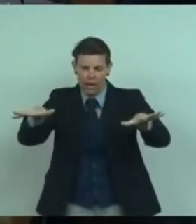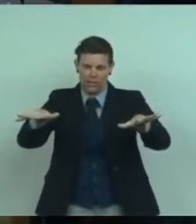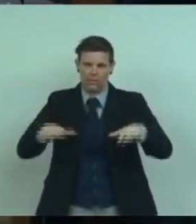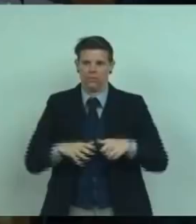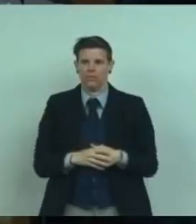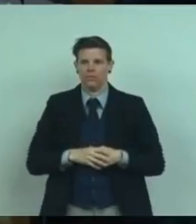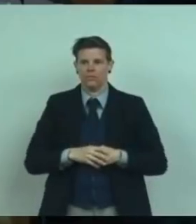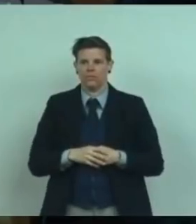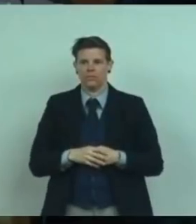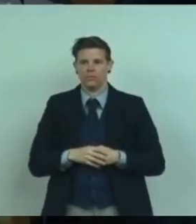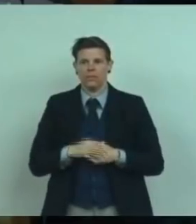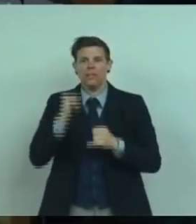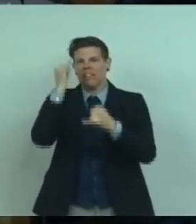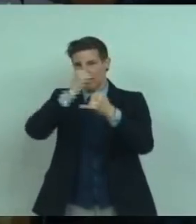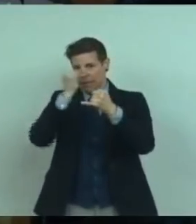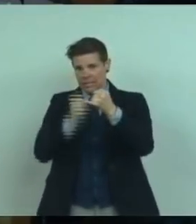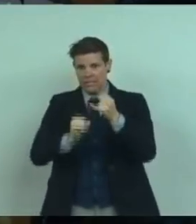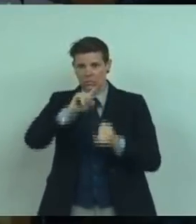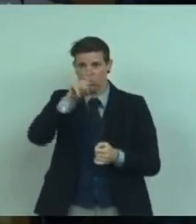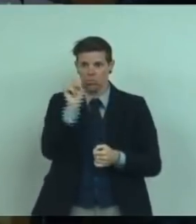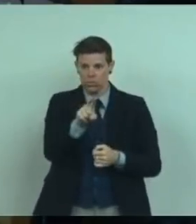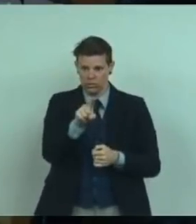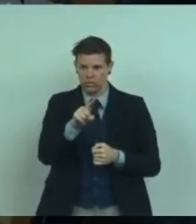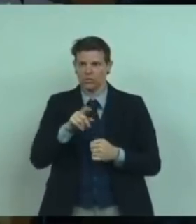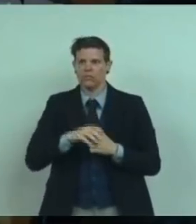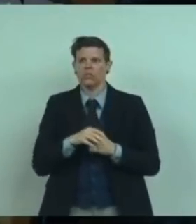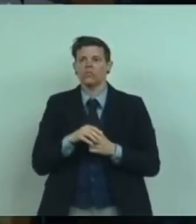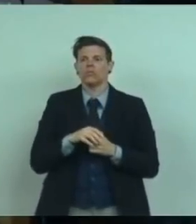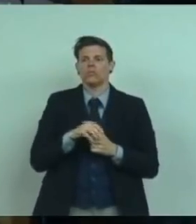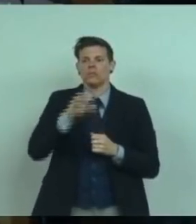Hannah Colton with KUNM. Hannah, you are unmuted.